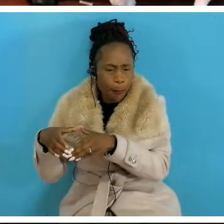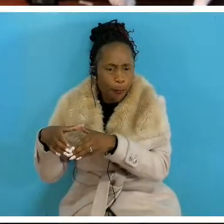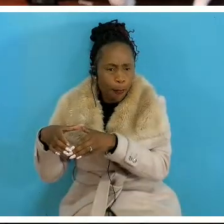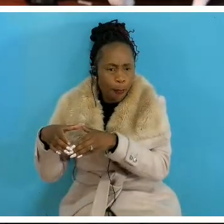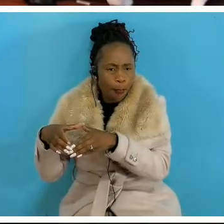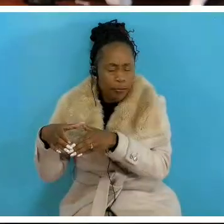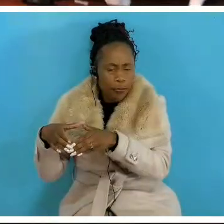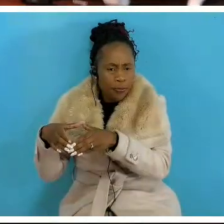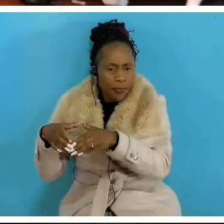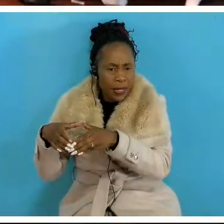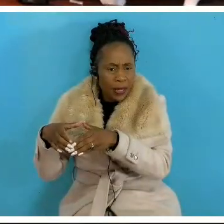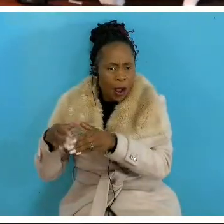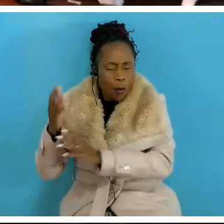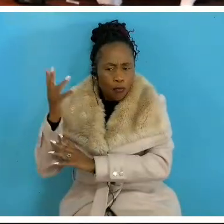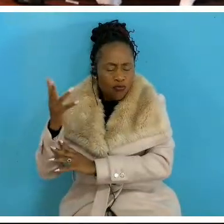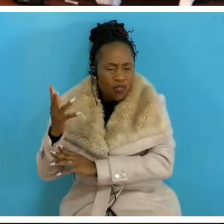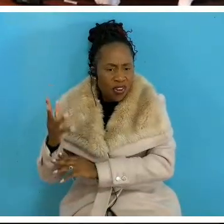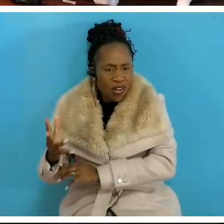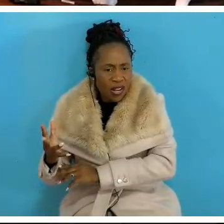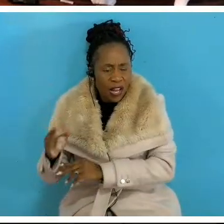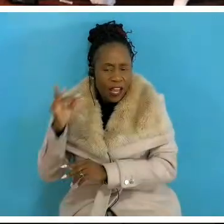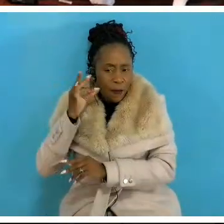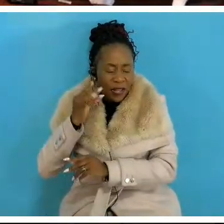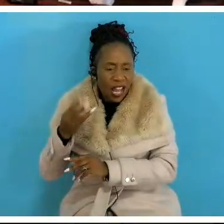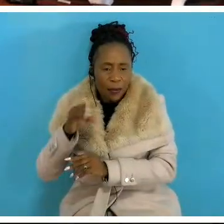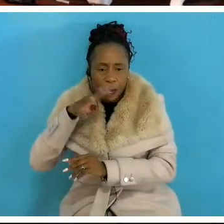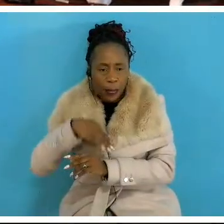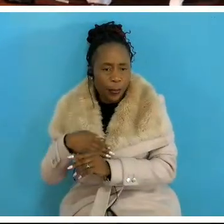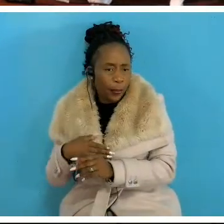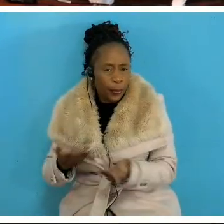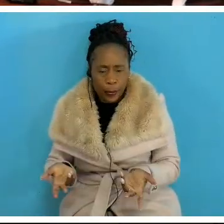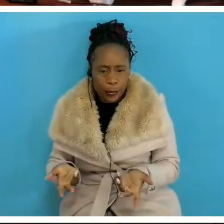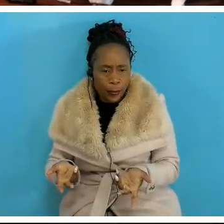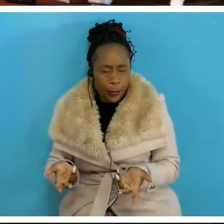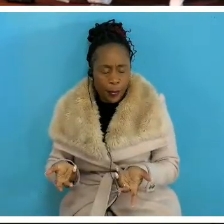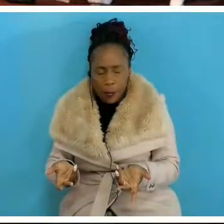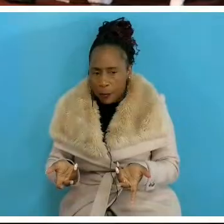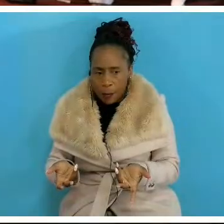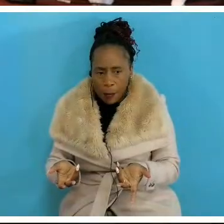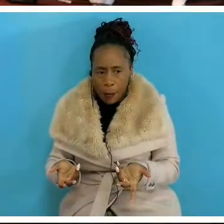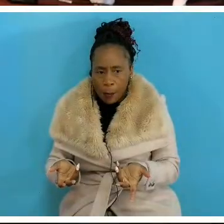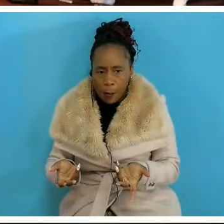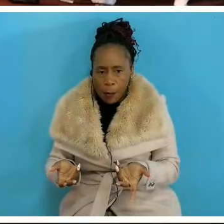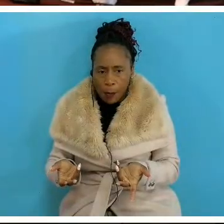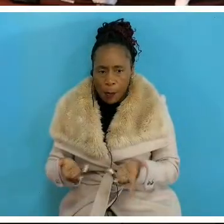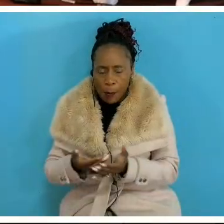In presentation, it's just that we don't have that information. So,